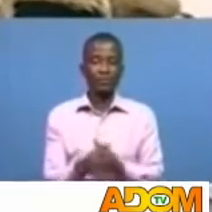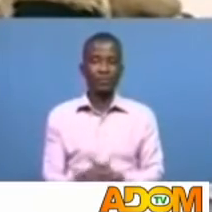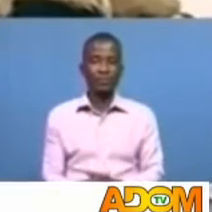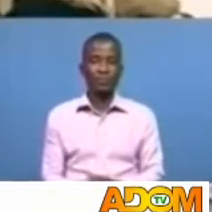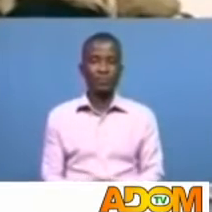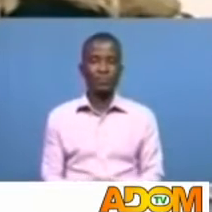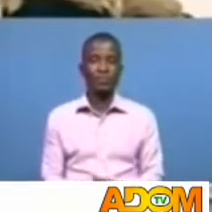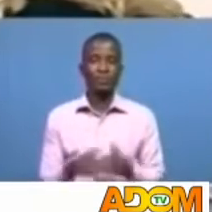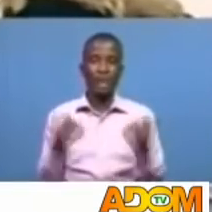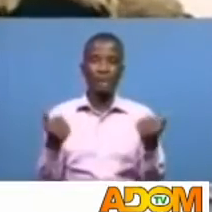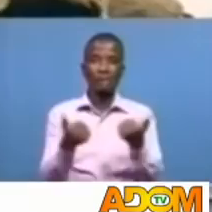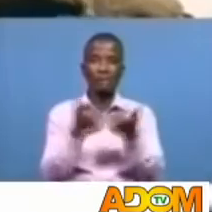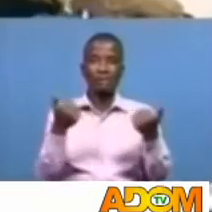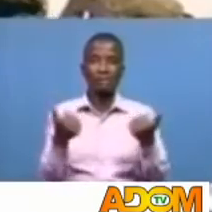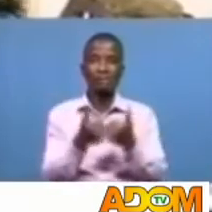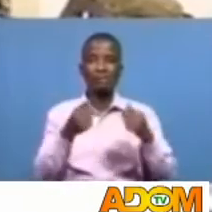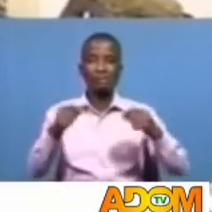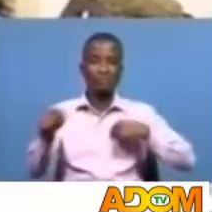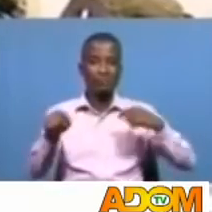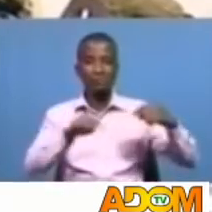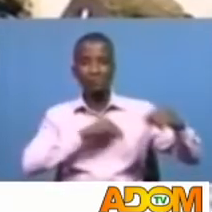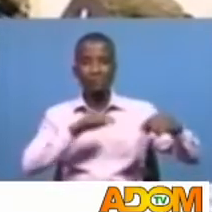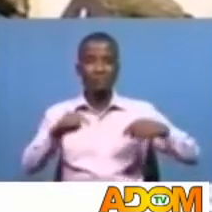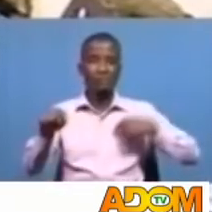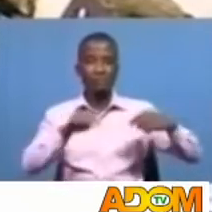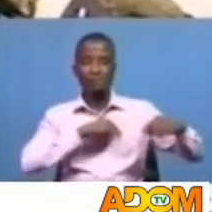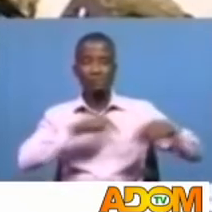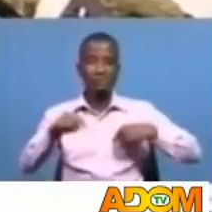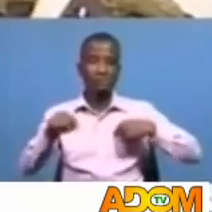Lost arguments have been made in this court